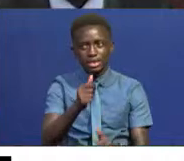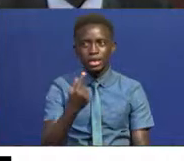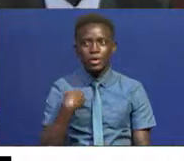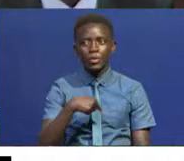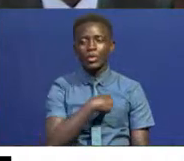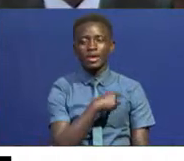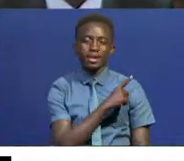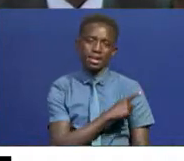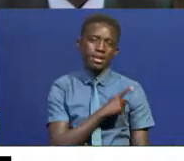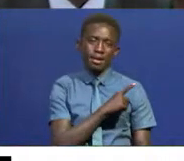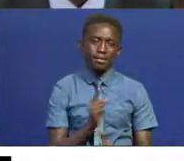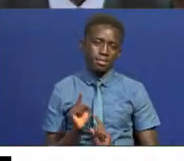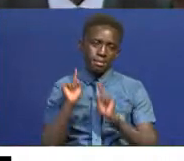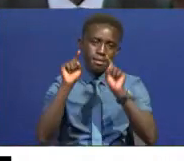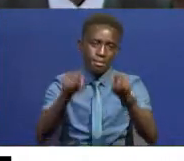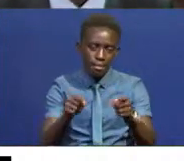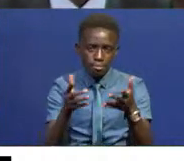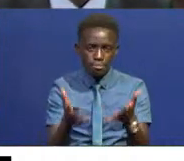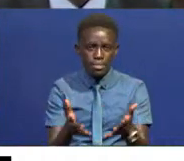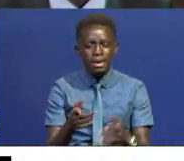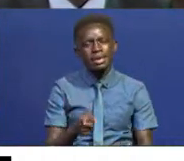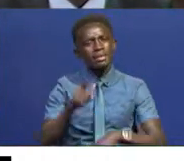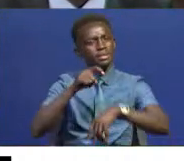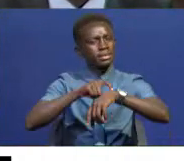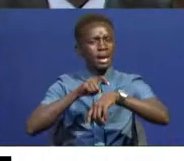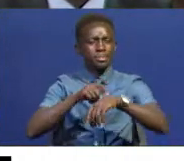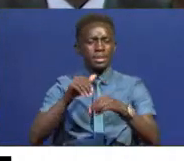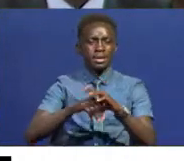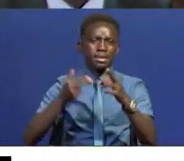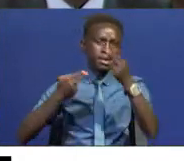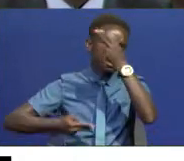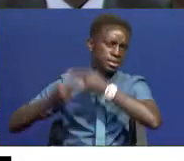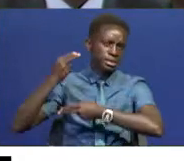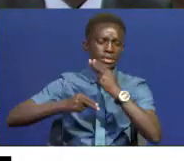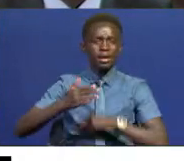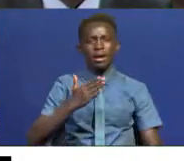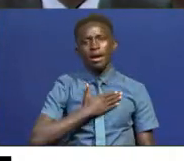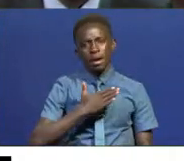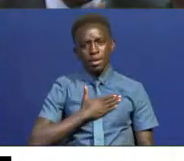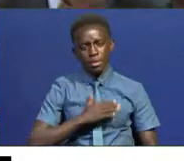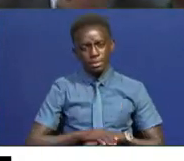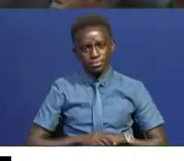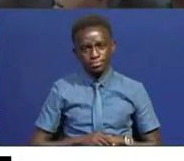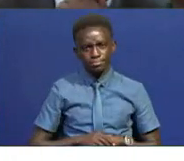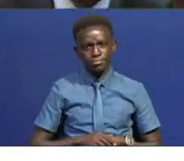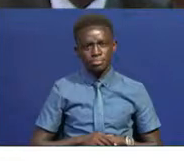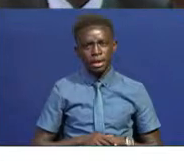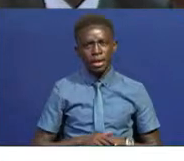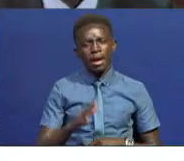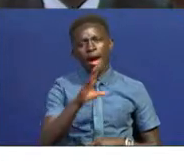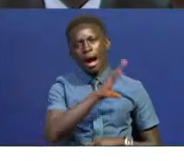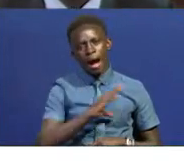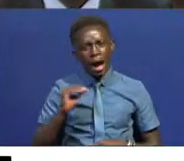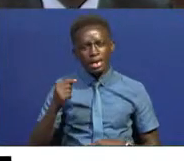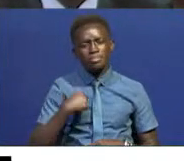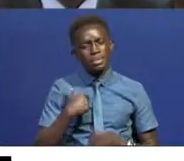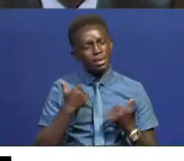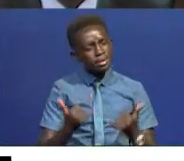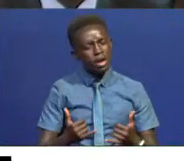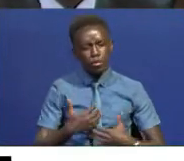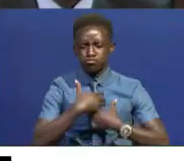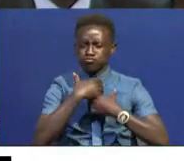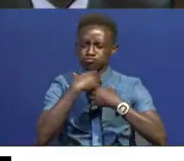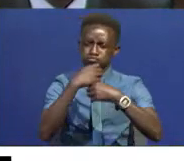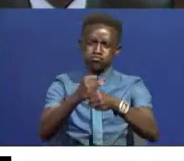attend at this moment in our history. And I am confident that the next time we come